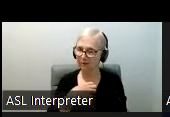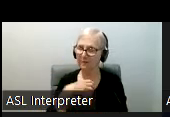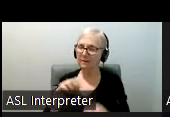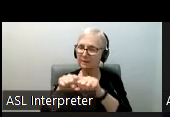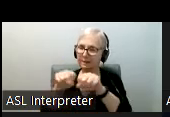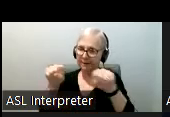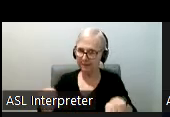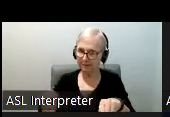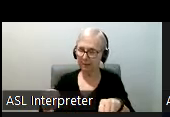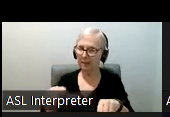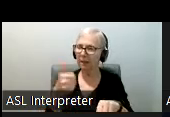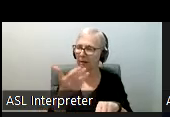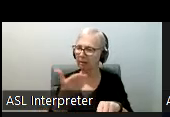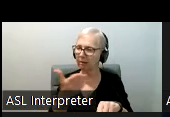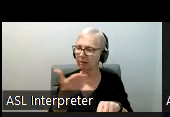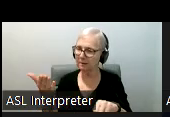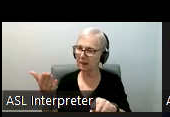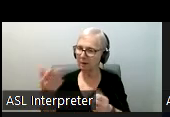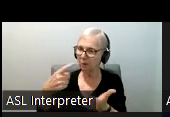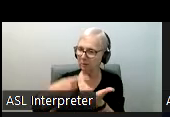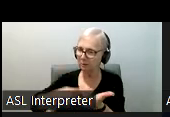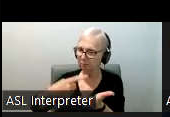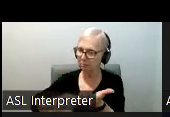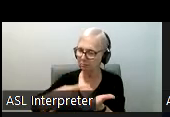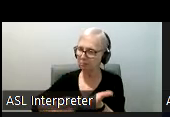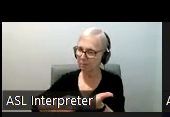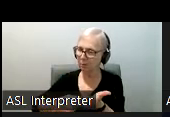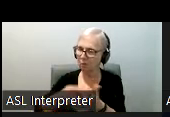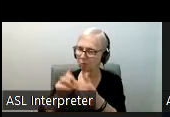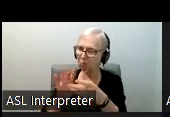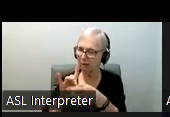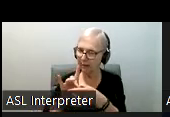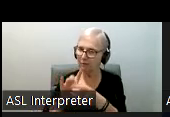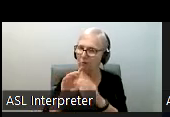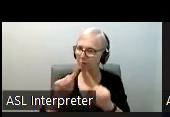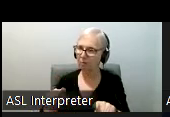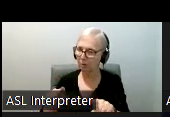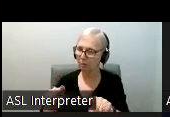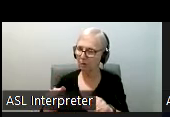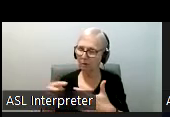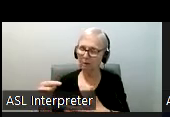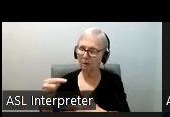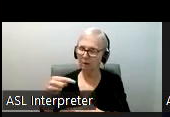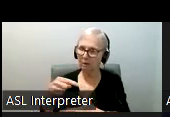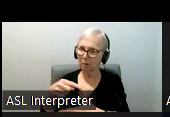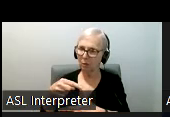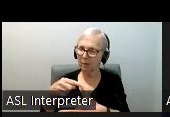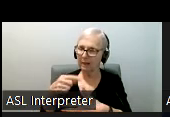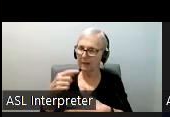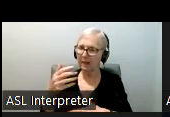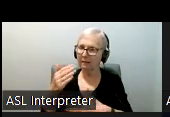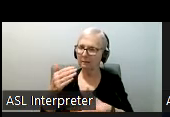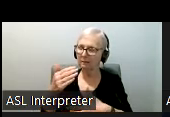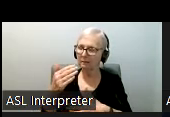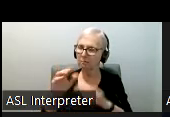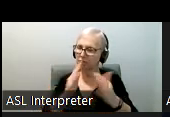Another couple elements I wanted to call out from the report. One looked at, we had a series of complaints